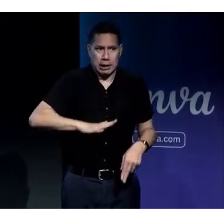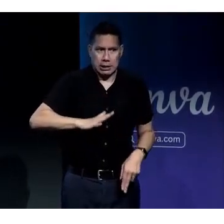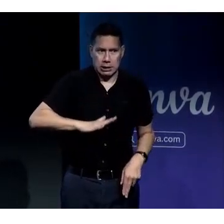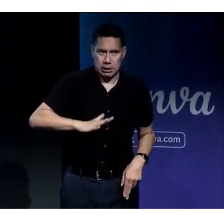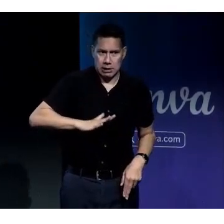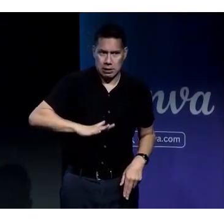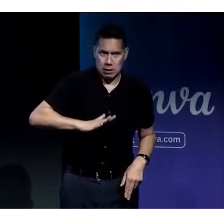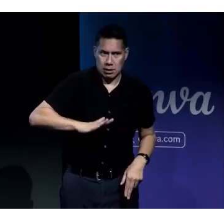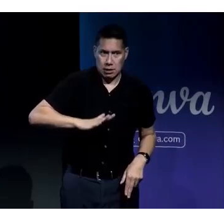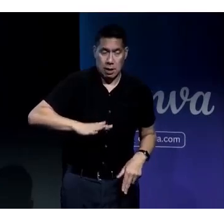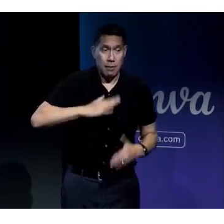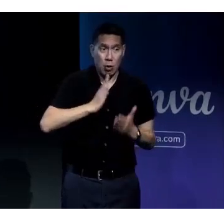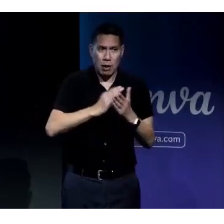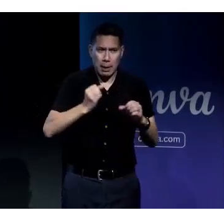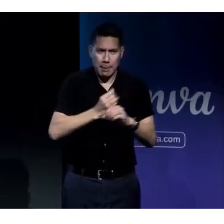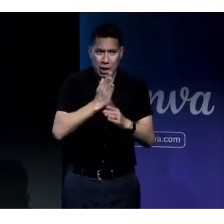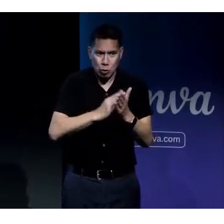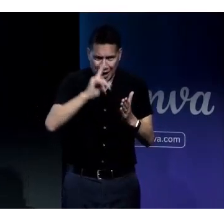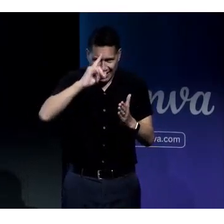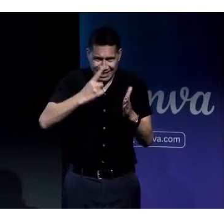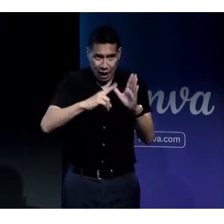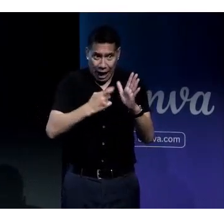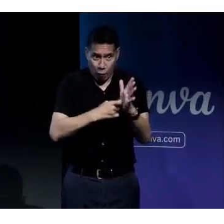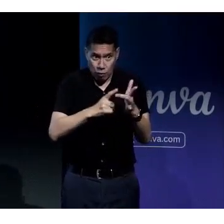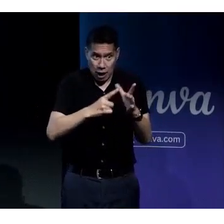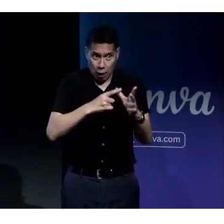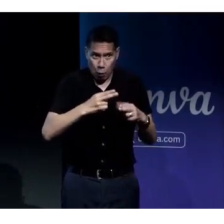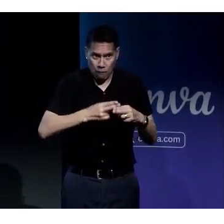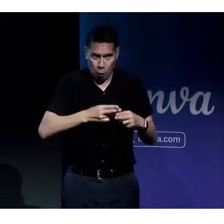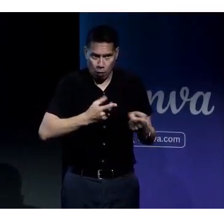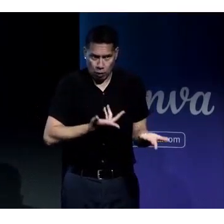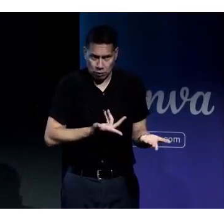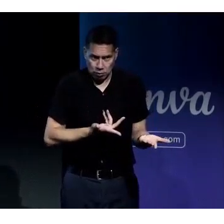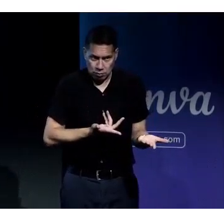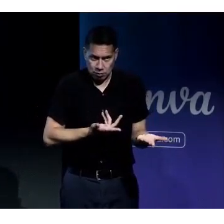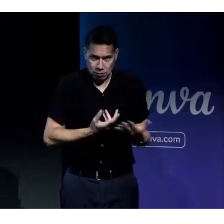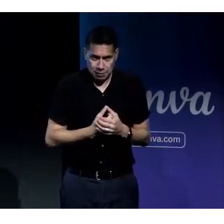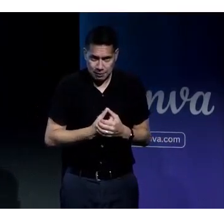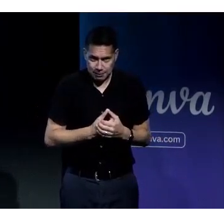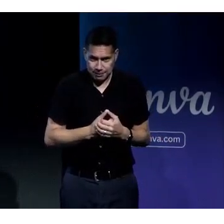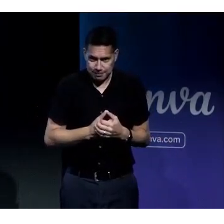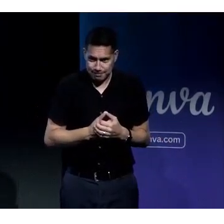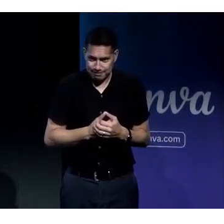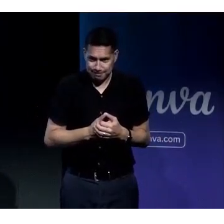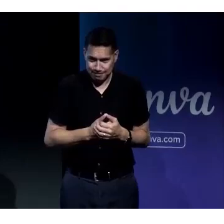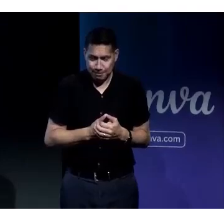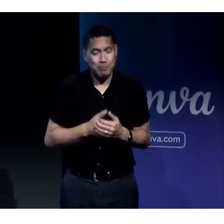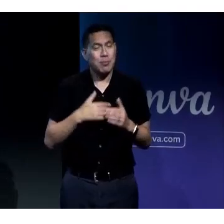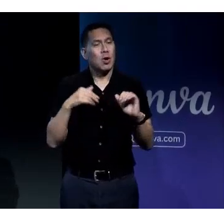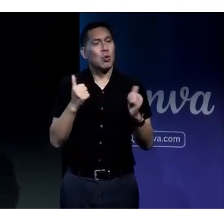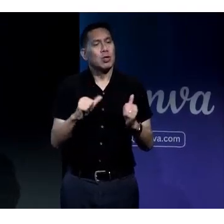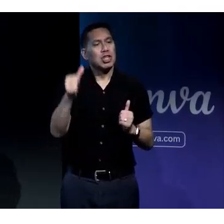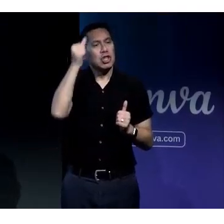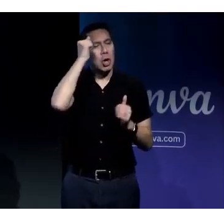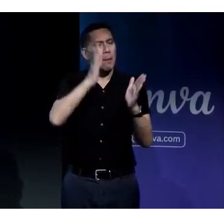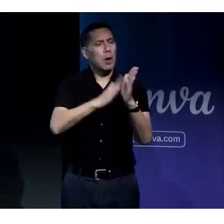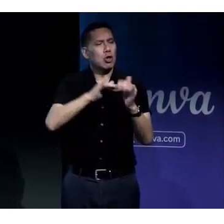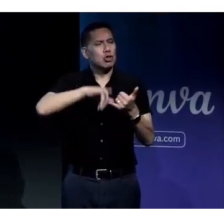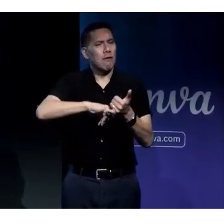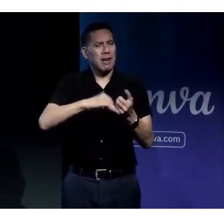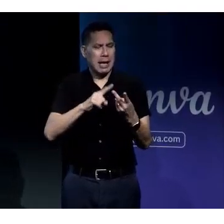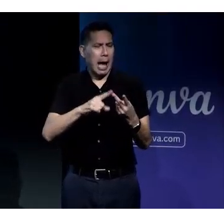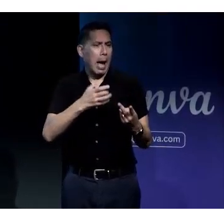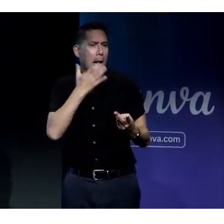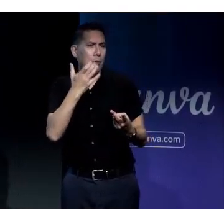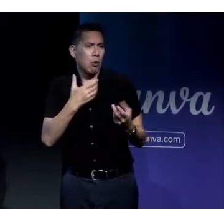make sure you understand what your ARIA is meant to be doing. So we already know that Microsoft and Apple